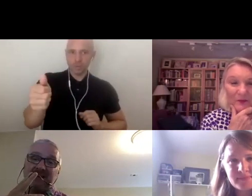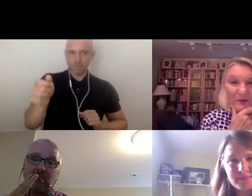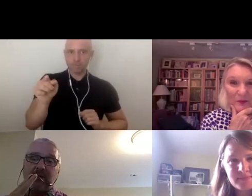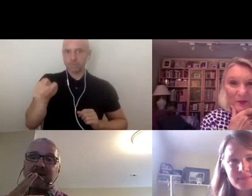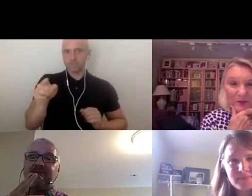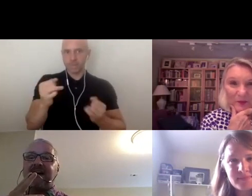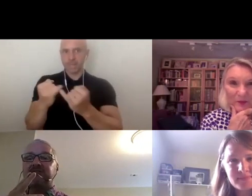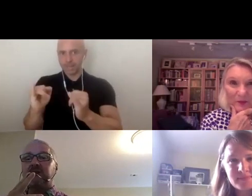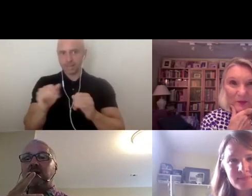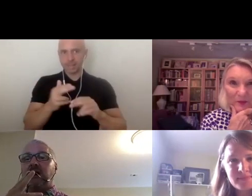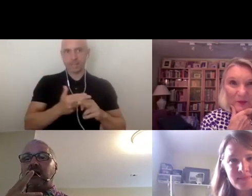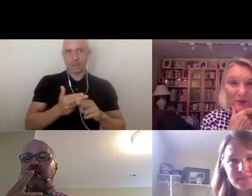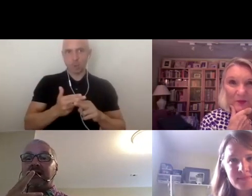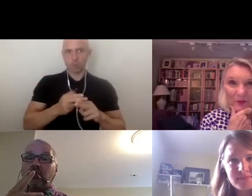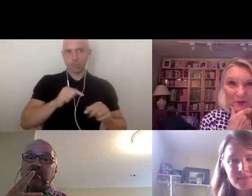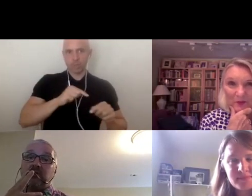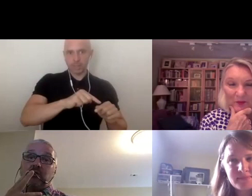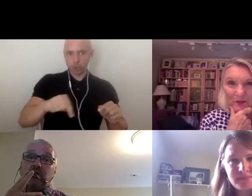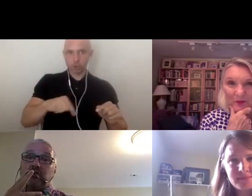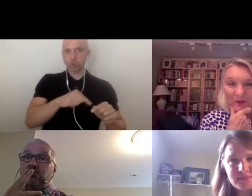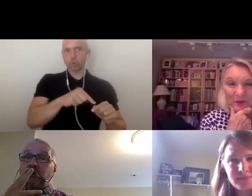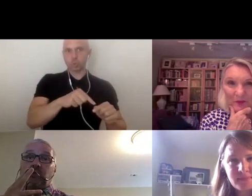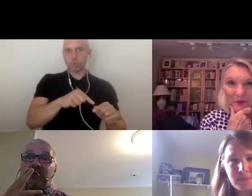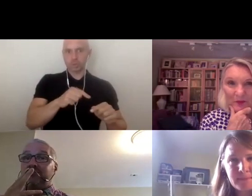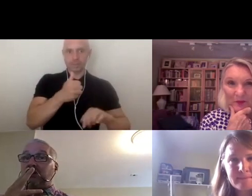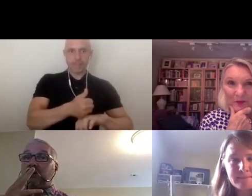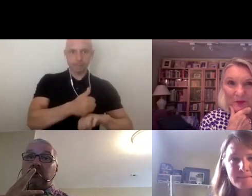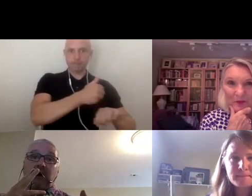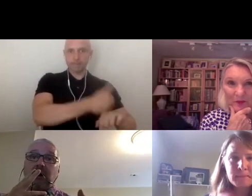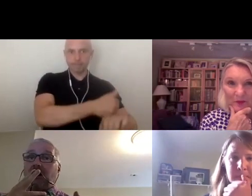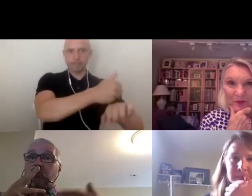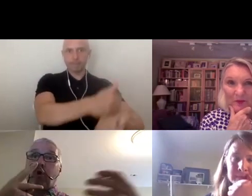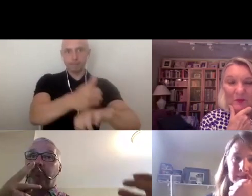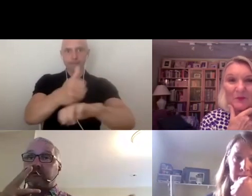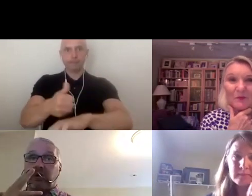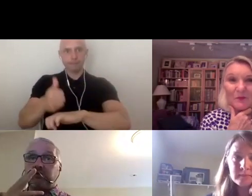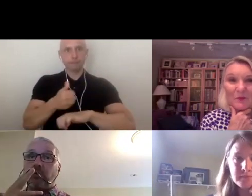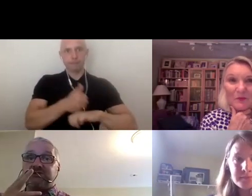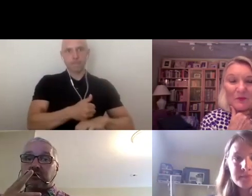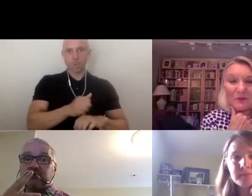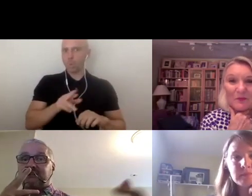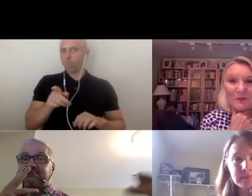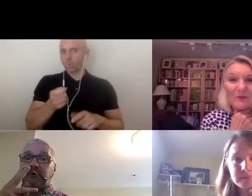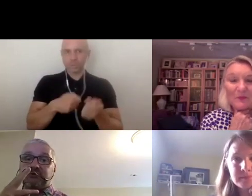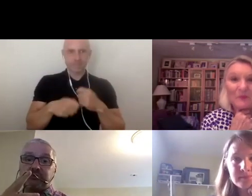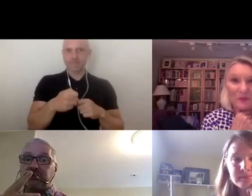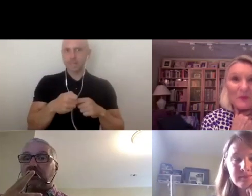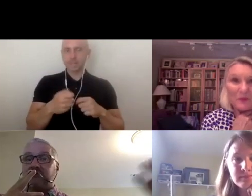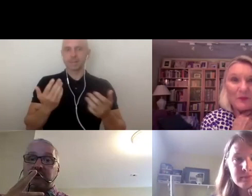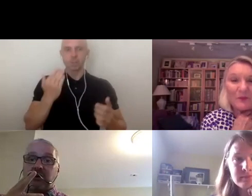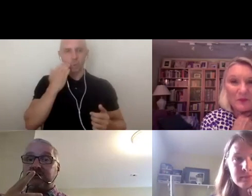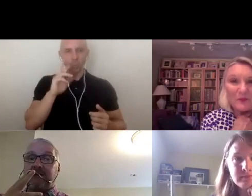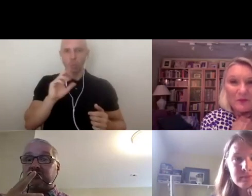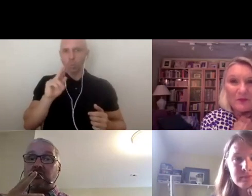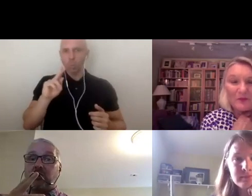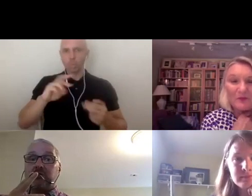in a temporary fashion, and or if you could do it with, you know, large rope circles as opposed to chalk, so